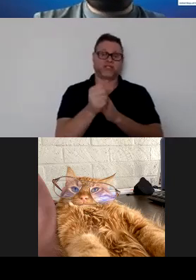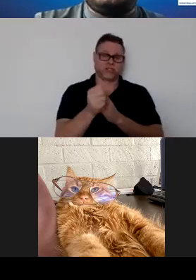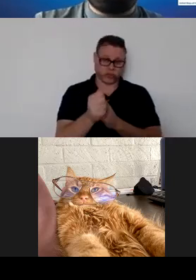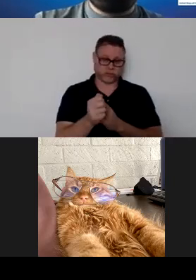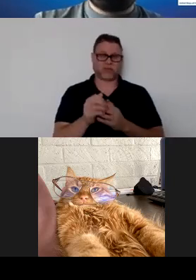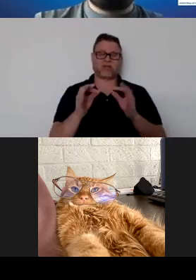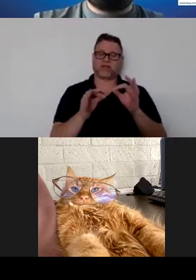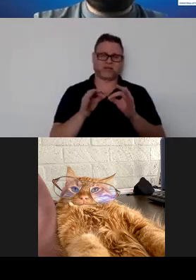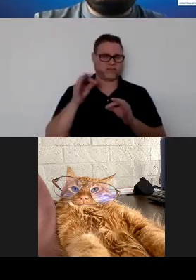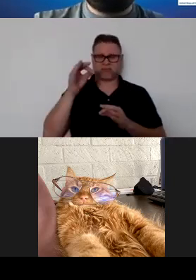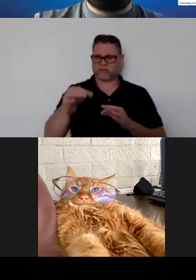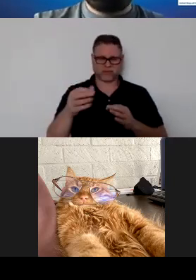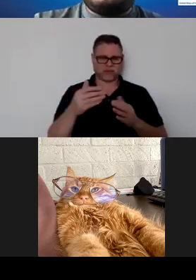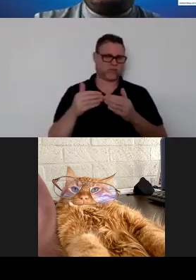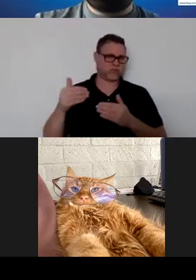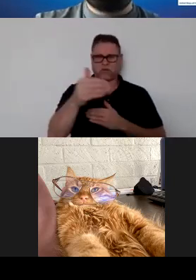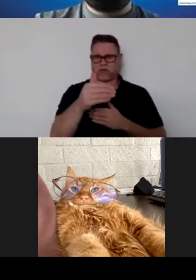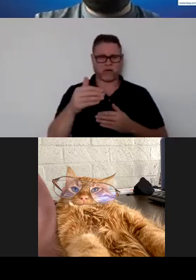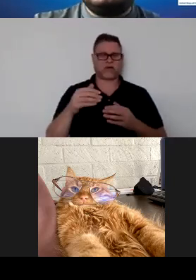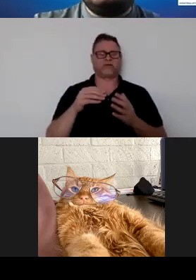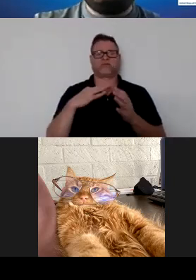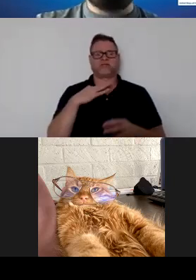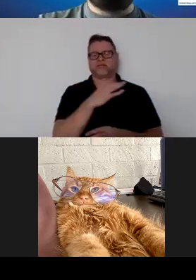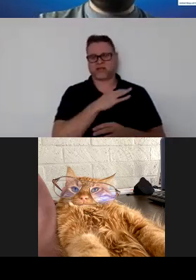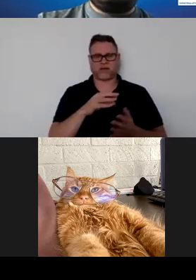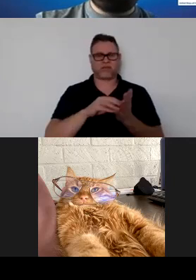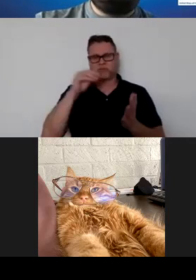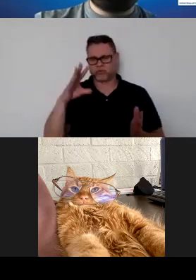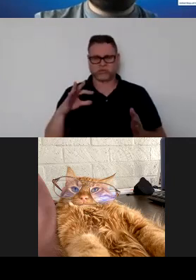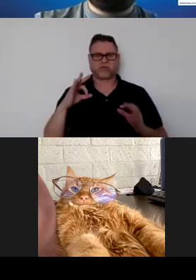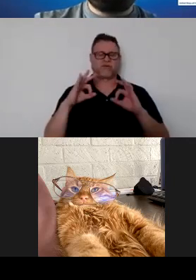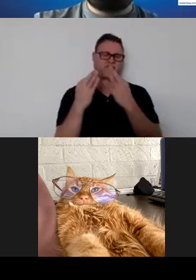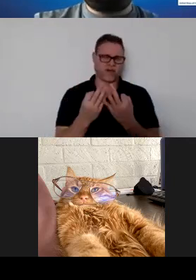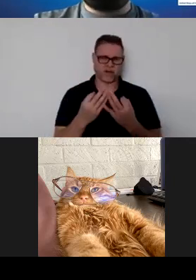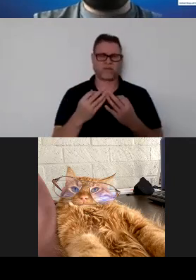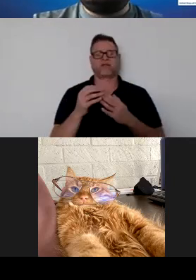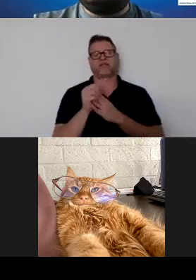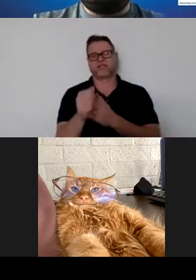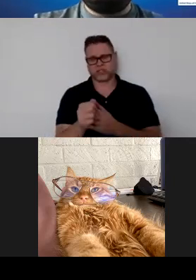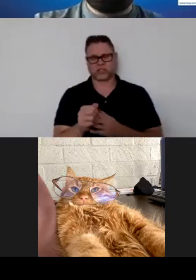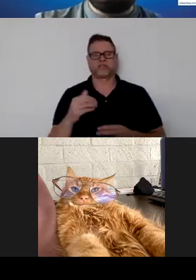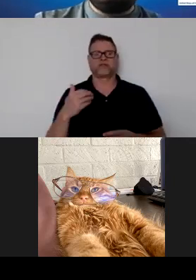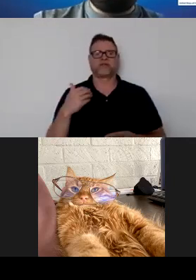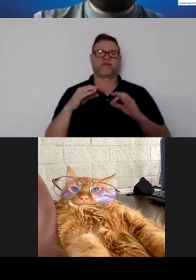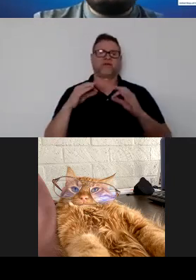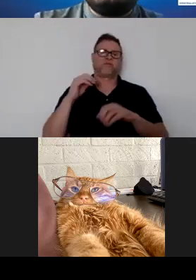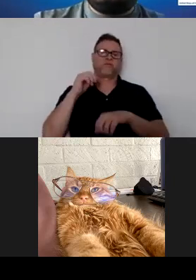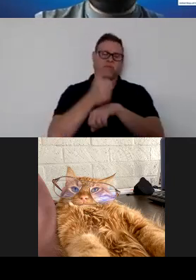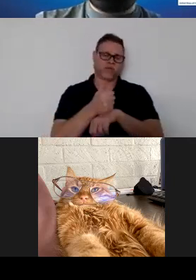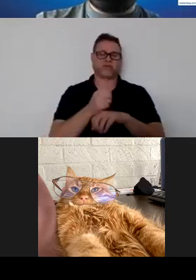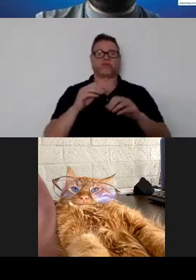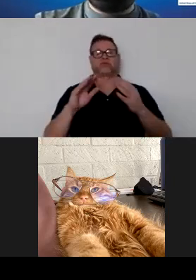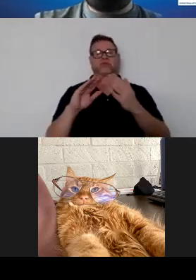beyond staff to students, families, community members, and leaders of community-based organizations, local